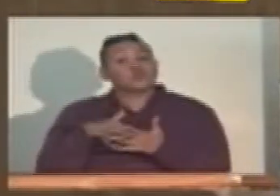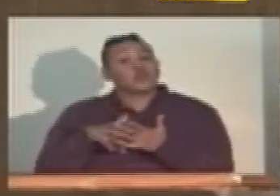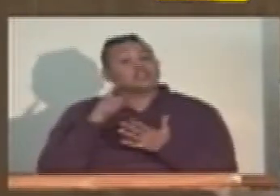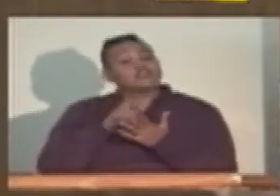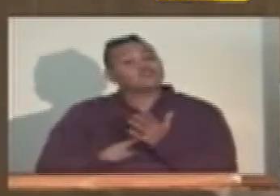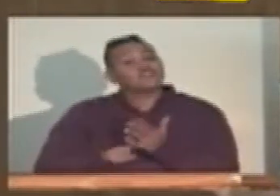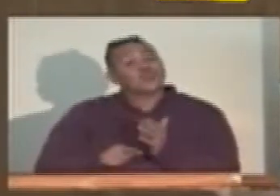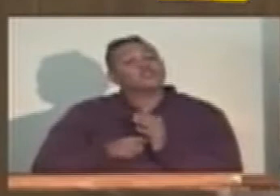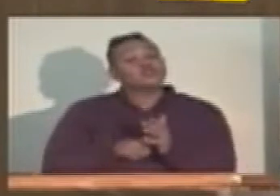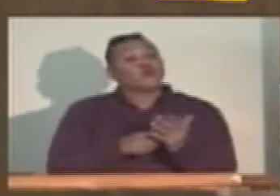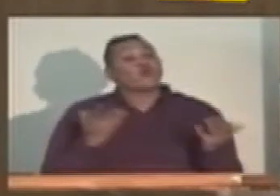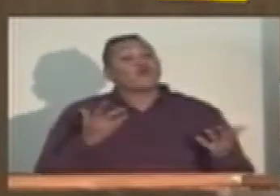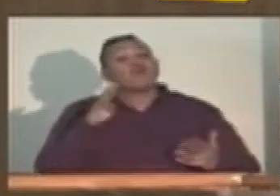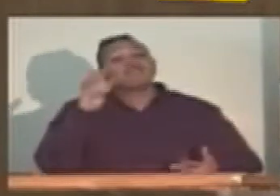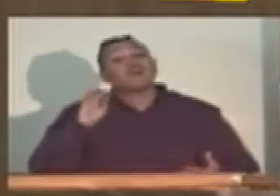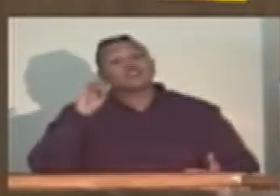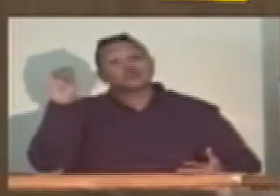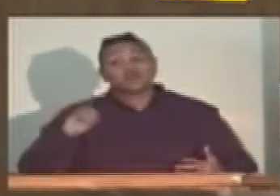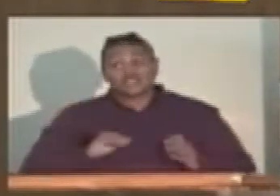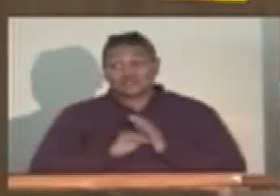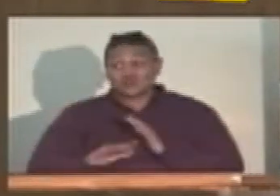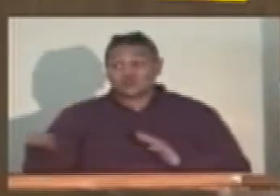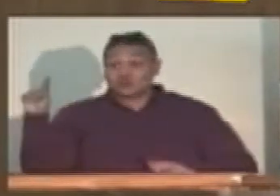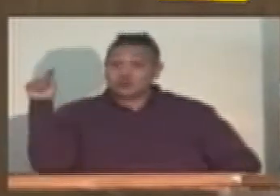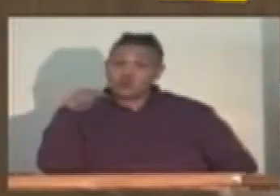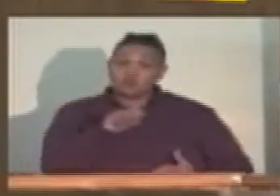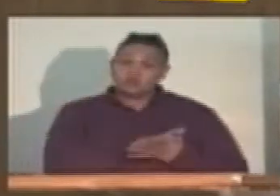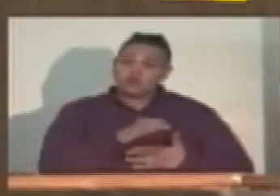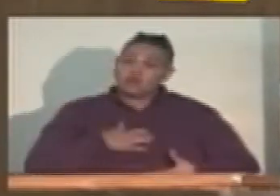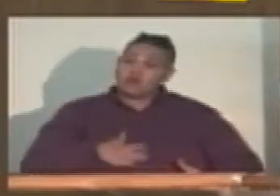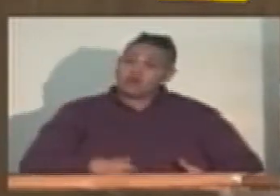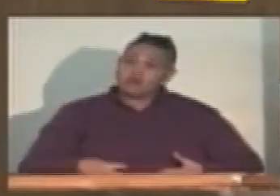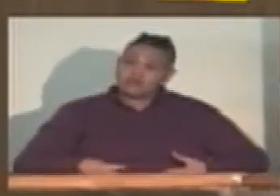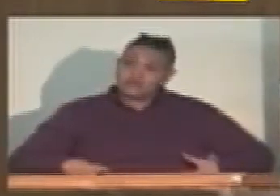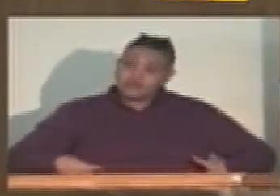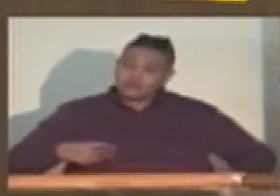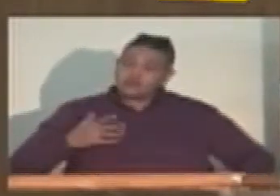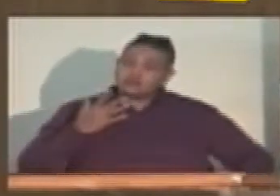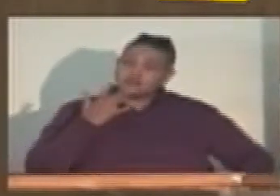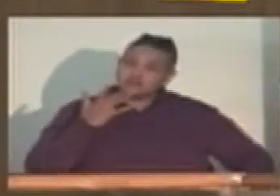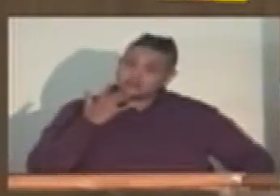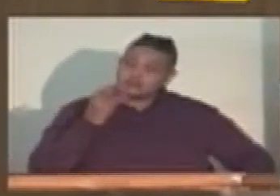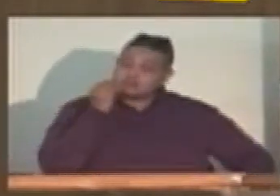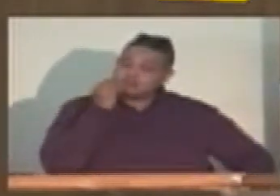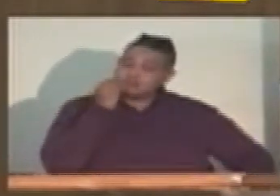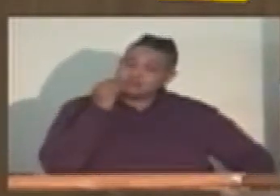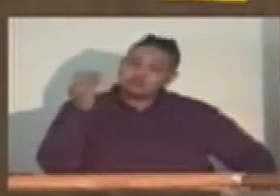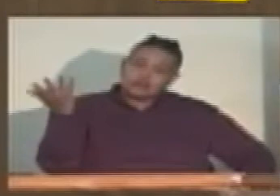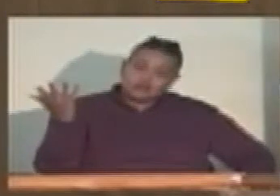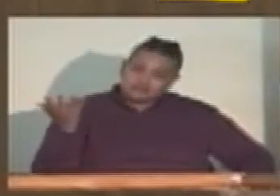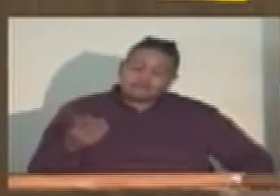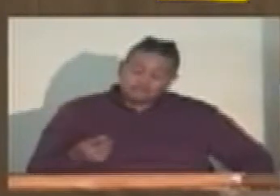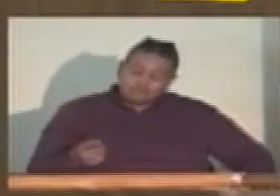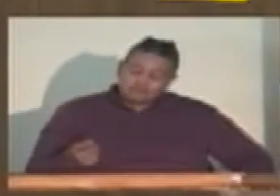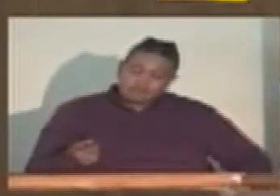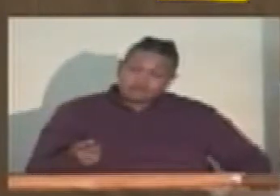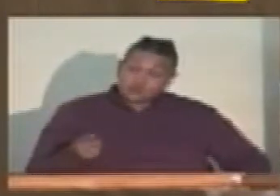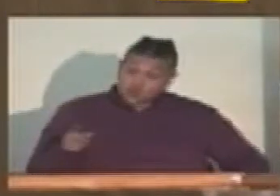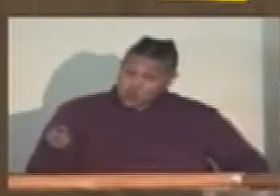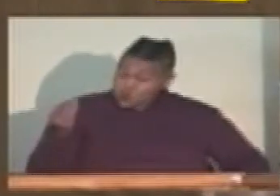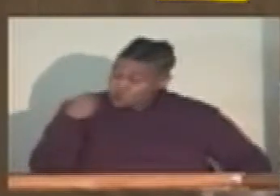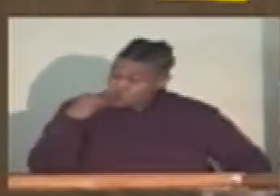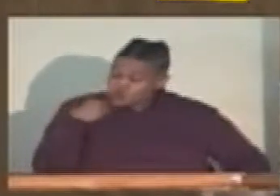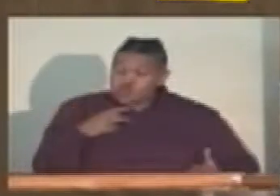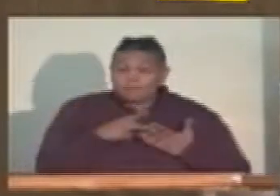of State saying, 40% of the students who attend our schools lack proper nutritional support. The